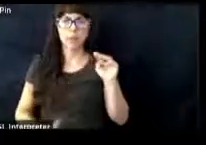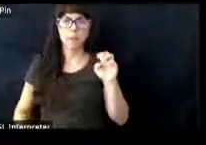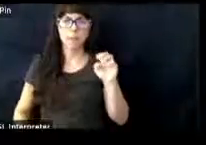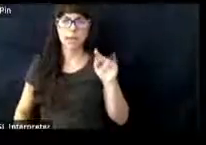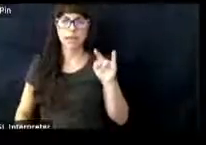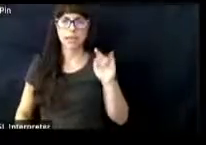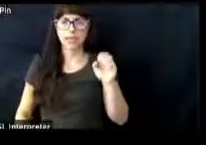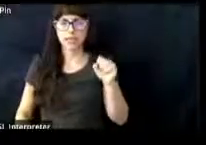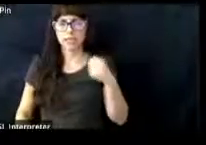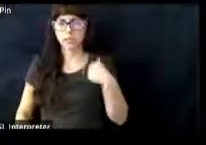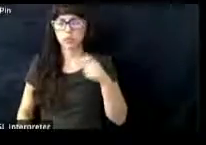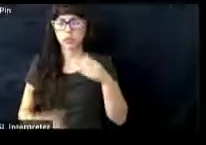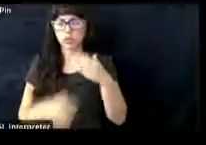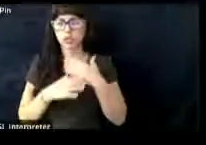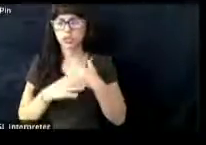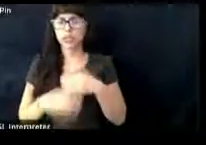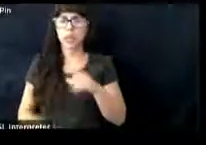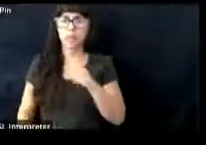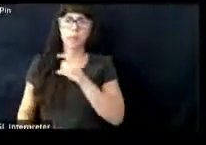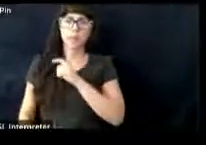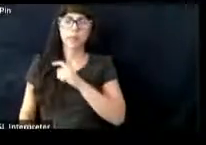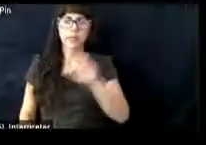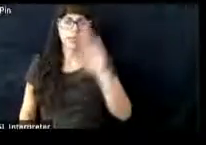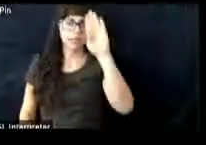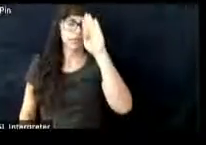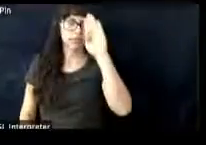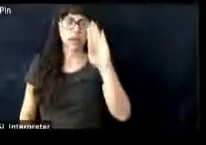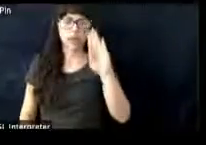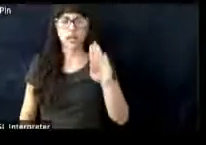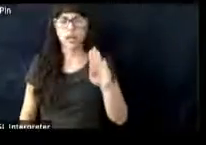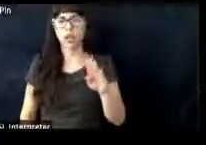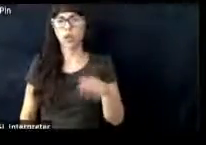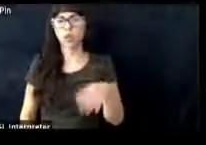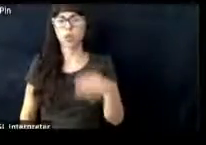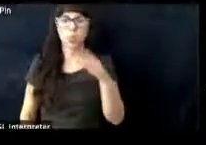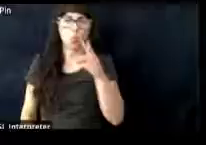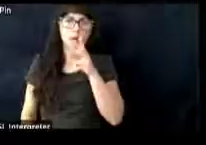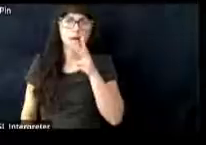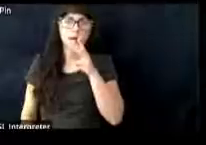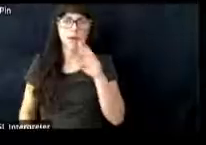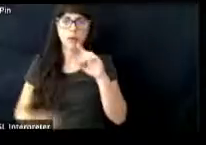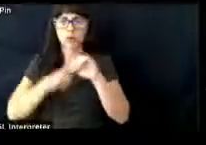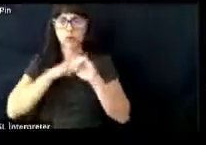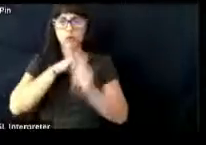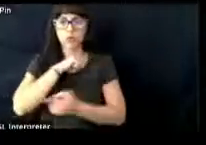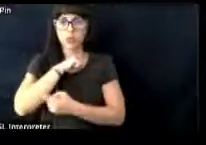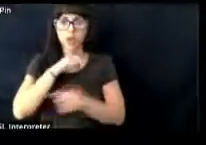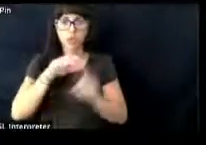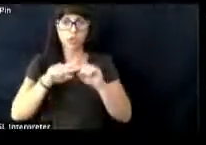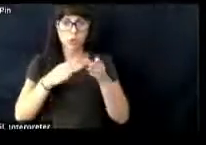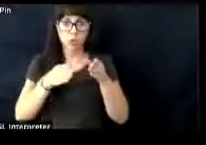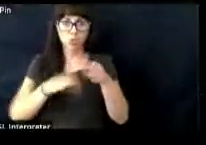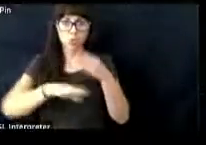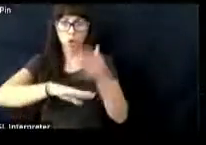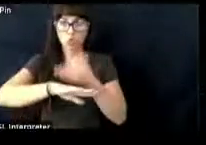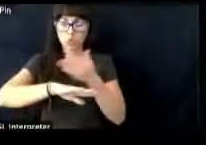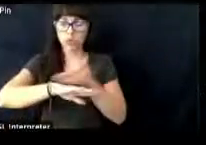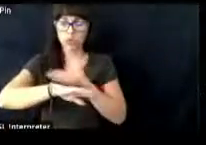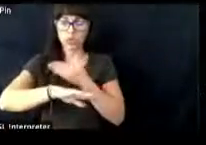fire, school, water, trash, but most important for voting. And so, I mean, literally, like right across the